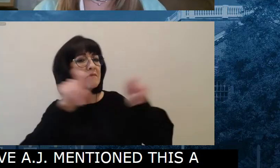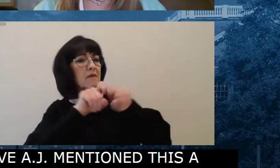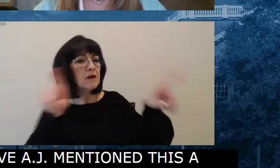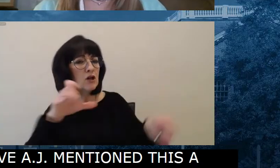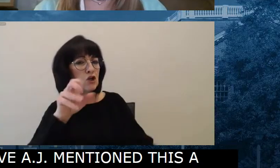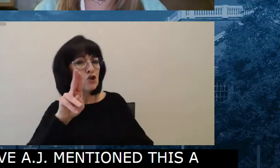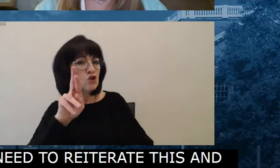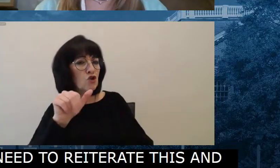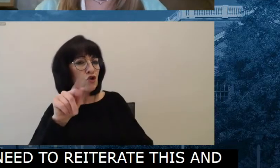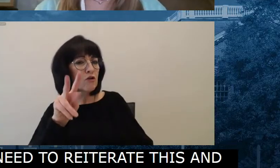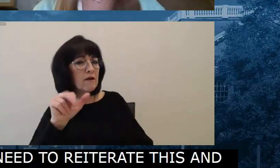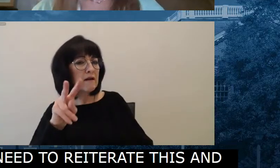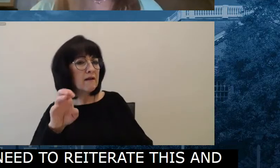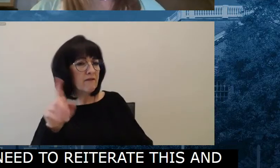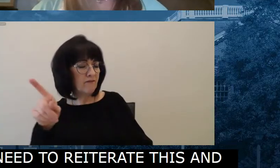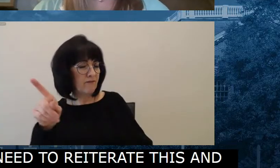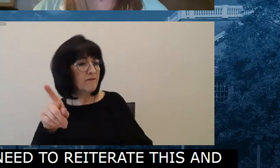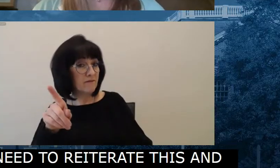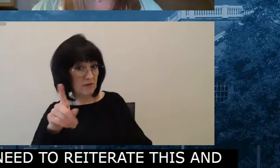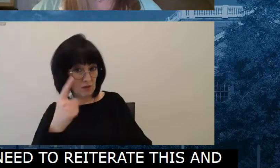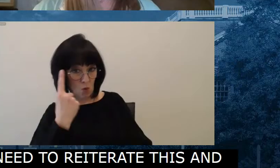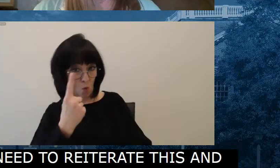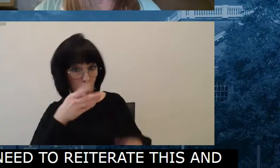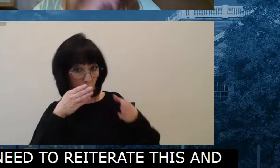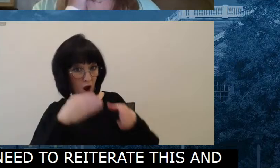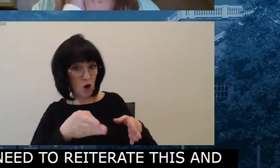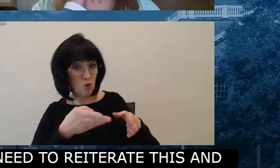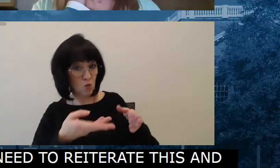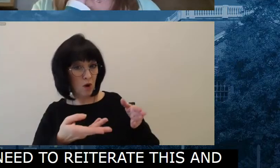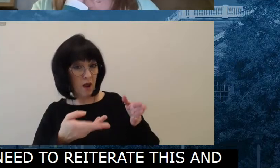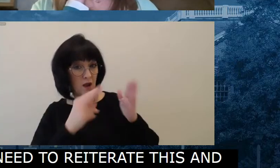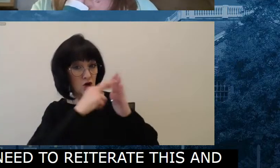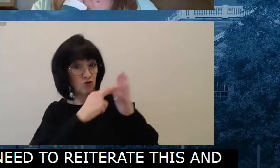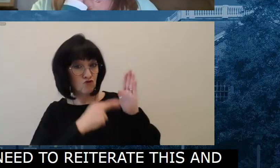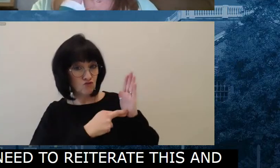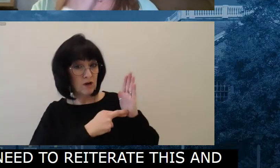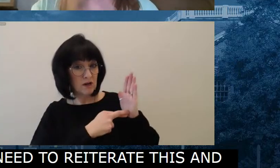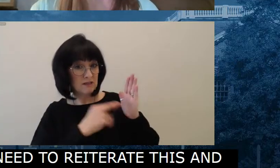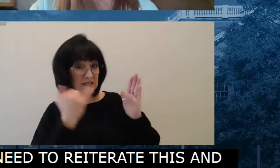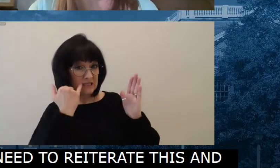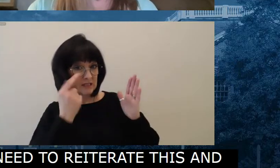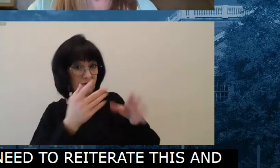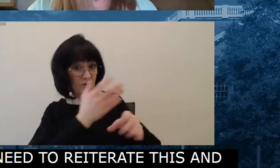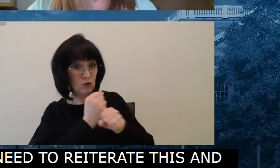just speak to, is the only way to sign up for a Curative site if you actually get an email?